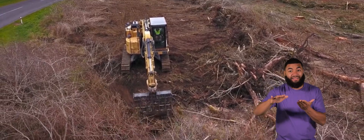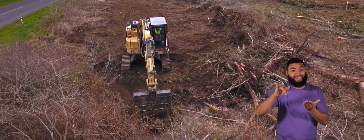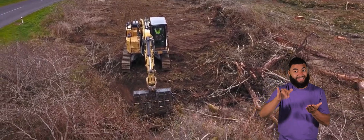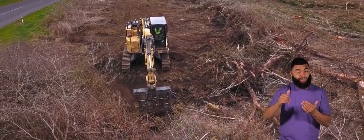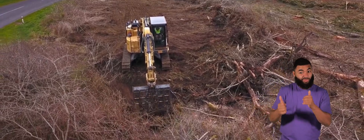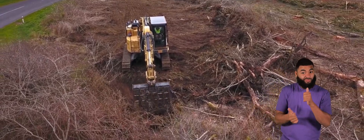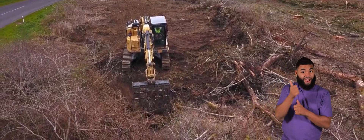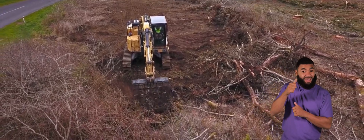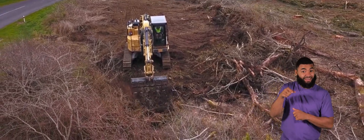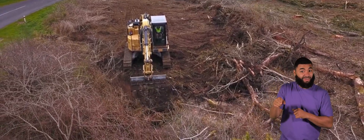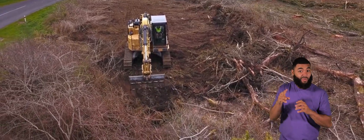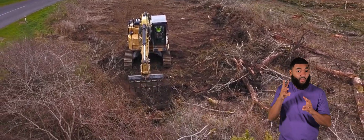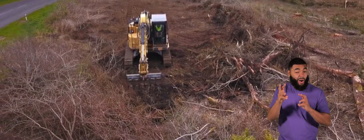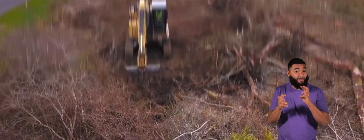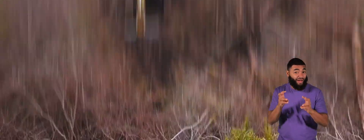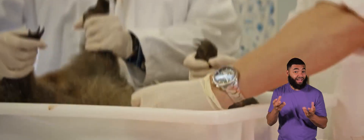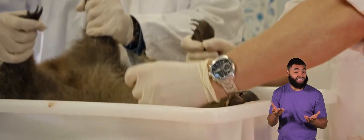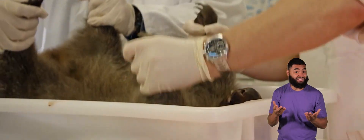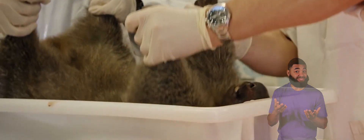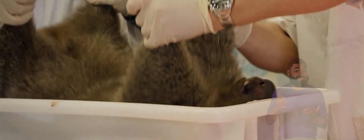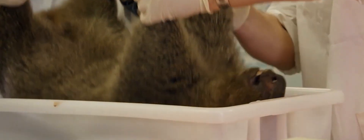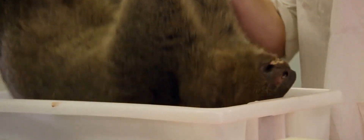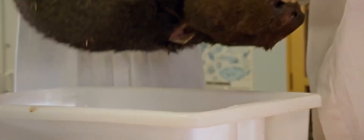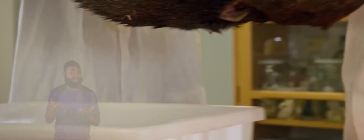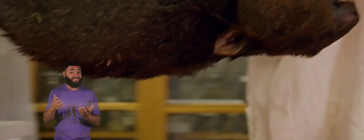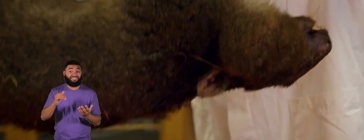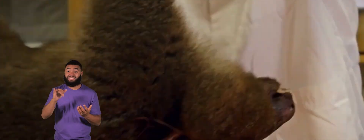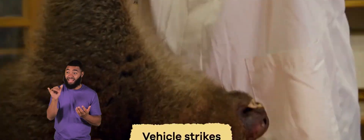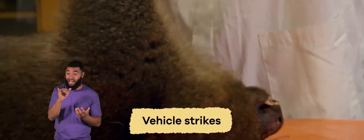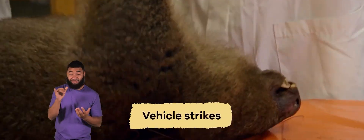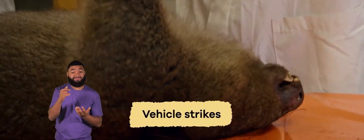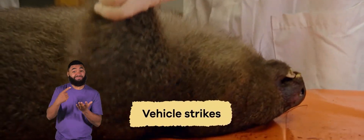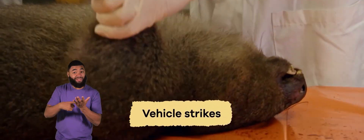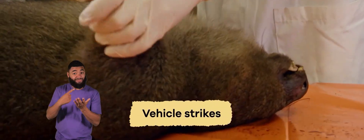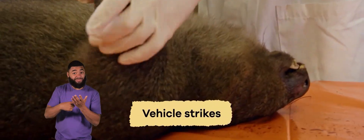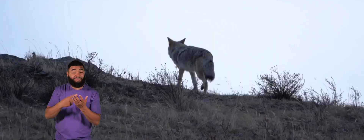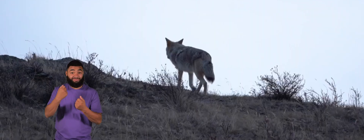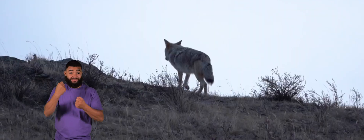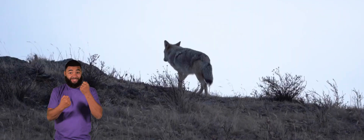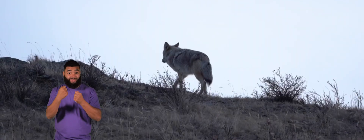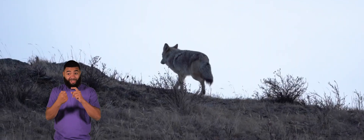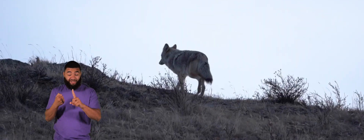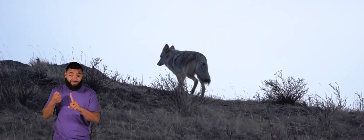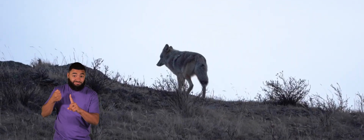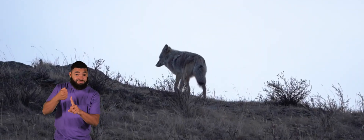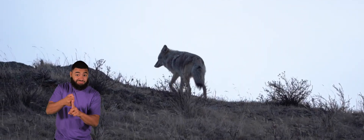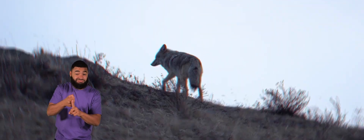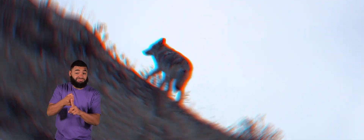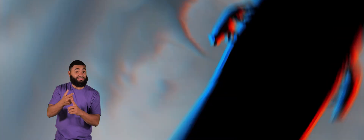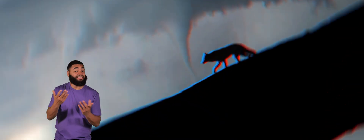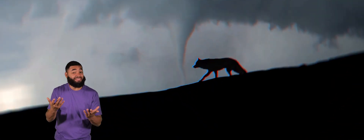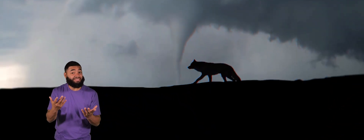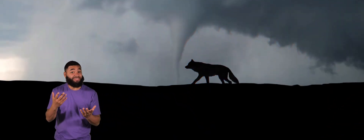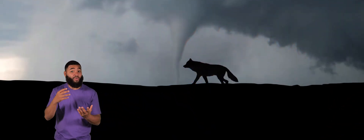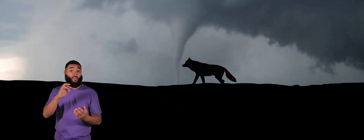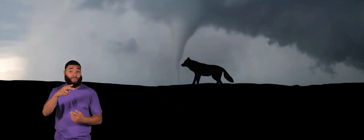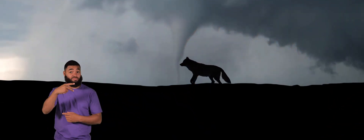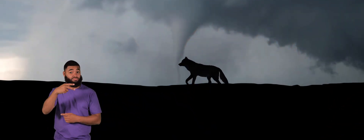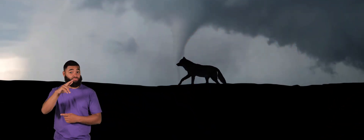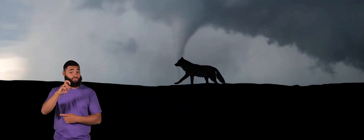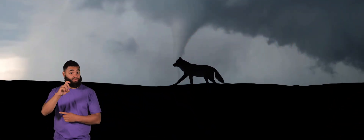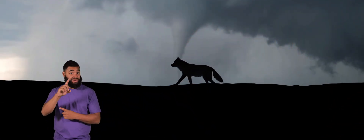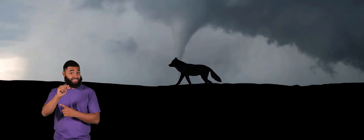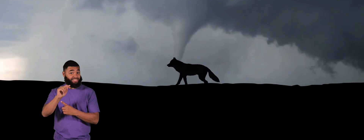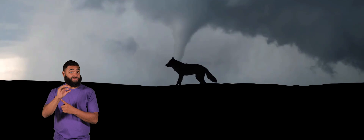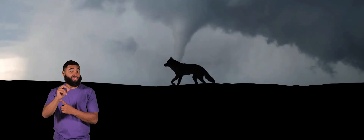the main threat facing the animal. They also face dangers from vehicle strikes and predation. Predation is